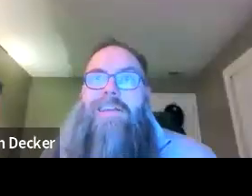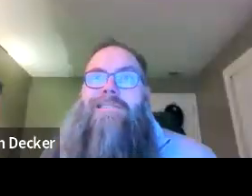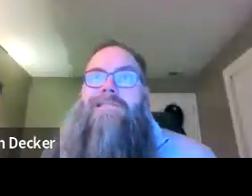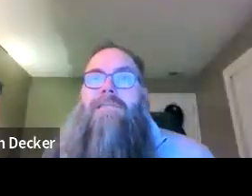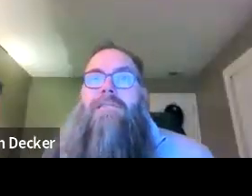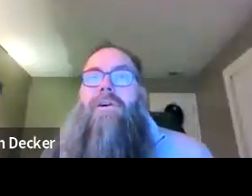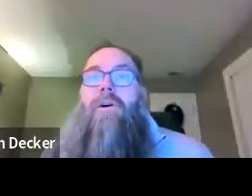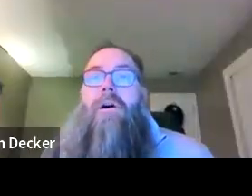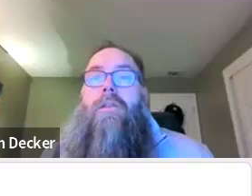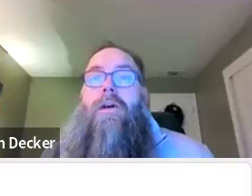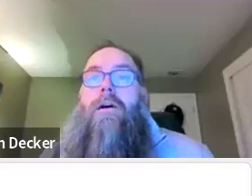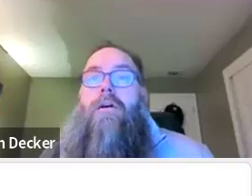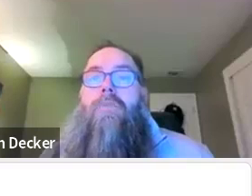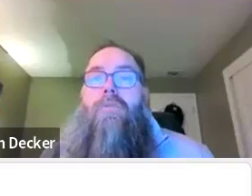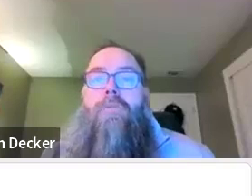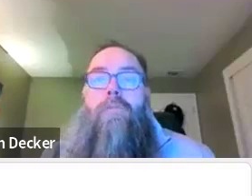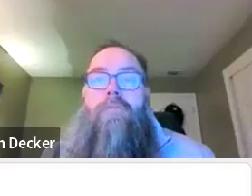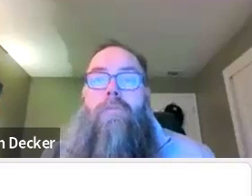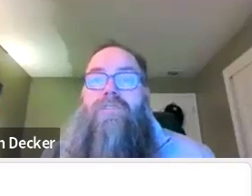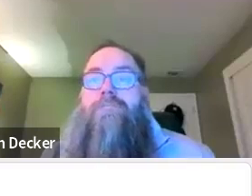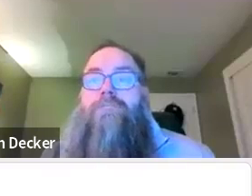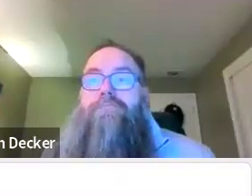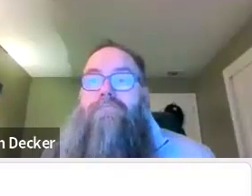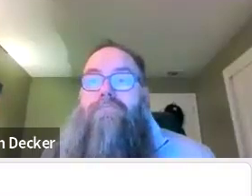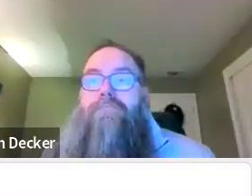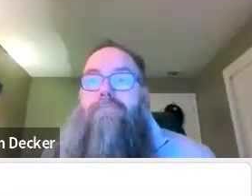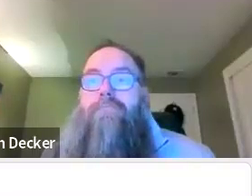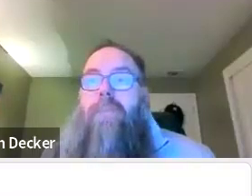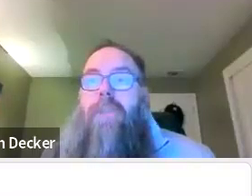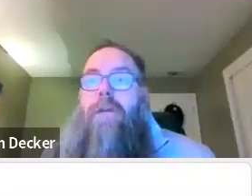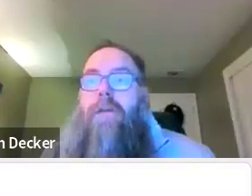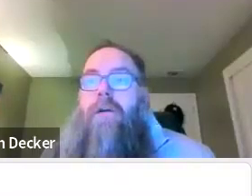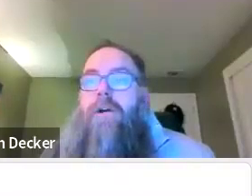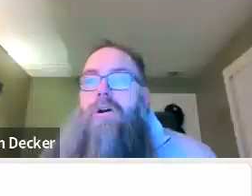the highlights on rate reform information.